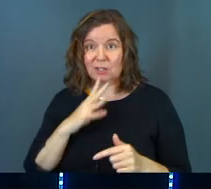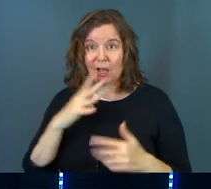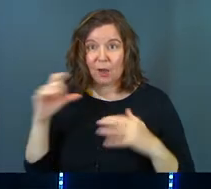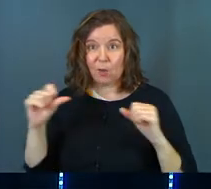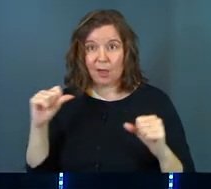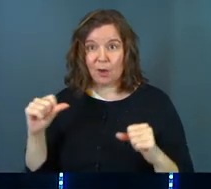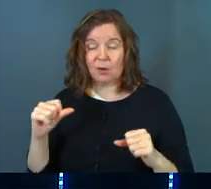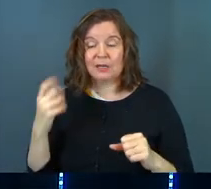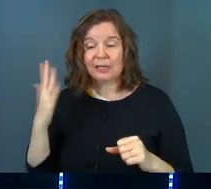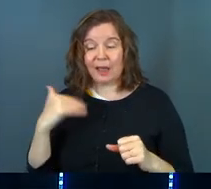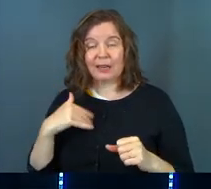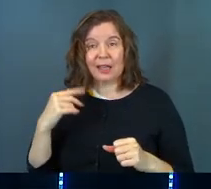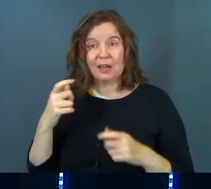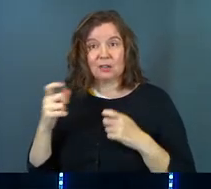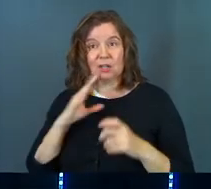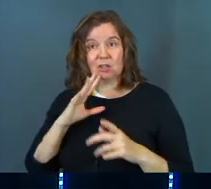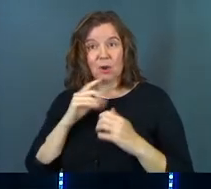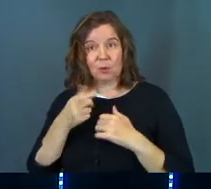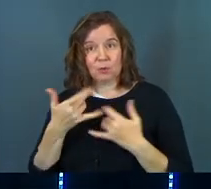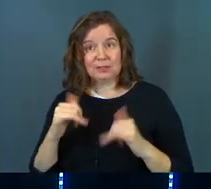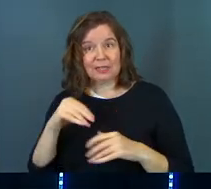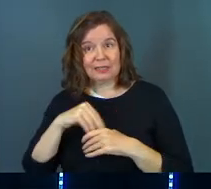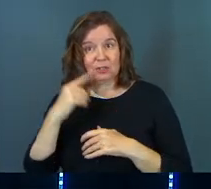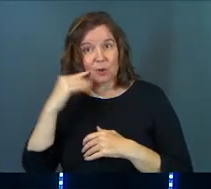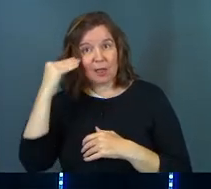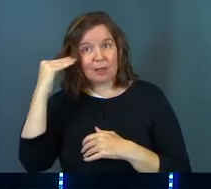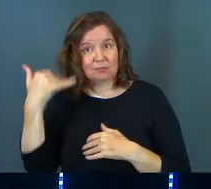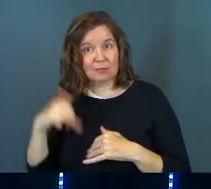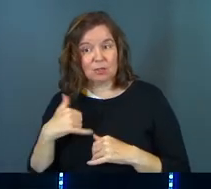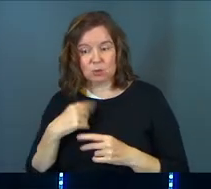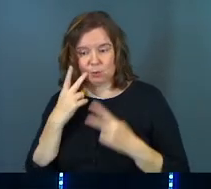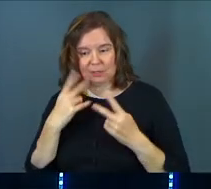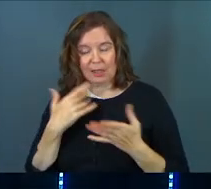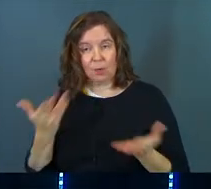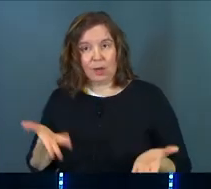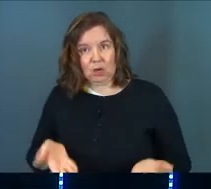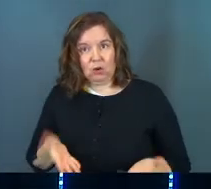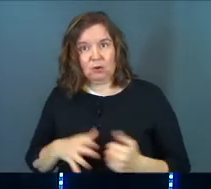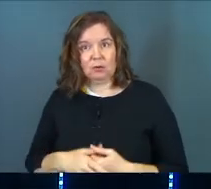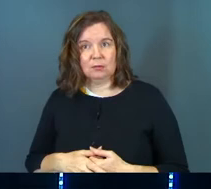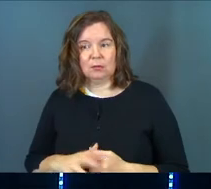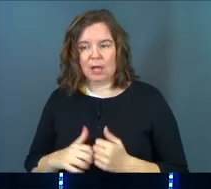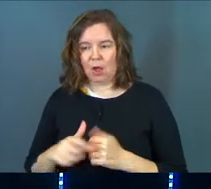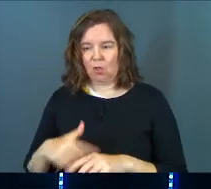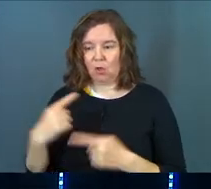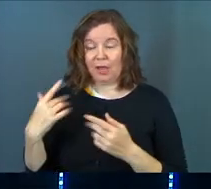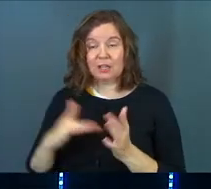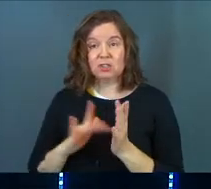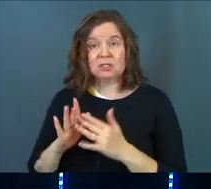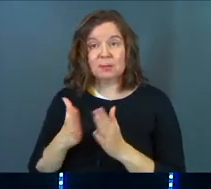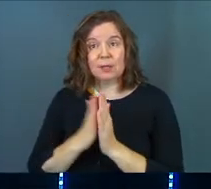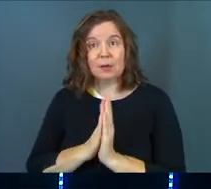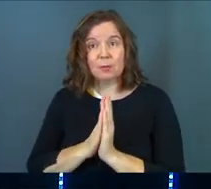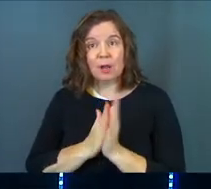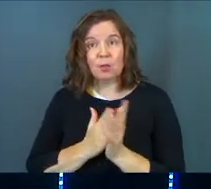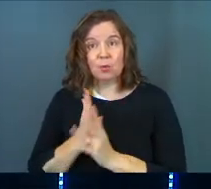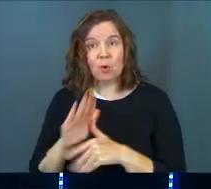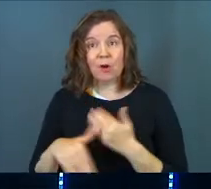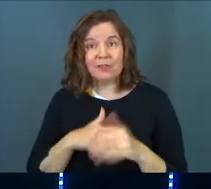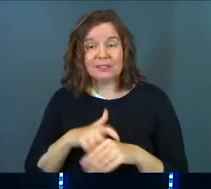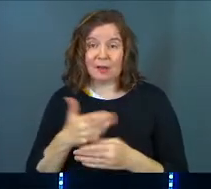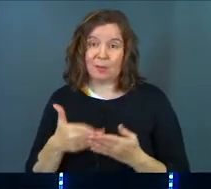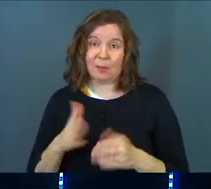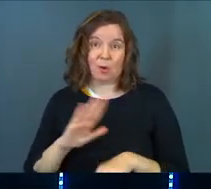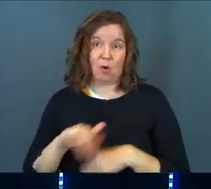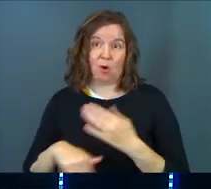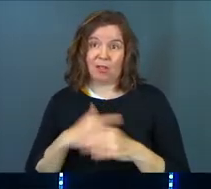can't talk out loud, God can converse with you. Well, you see that right here. How long had Jesus been praying through all this